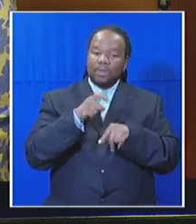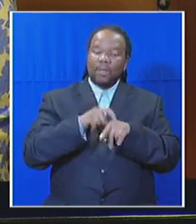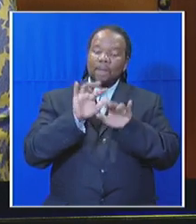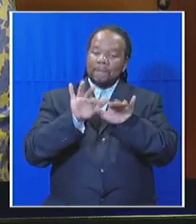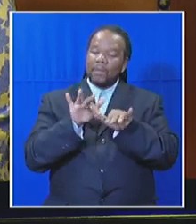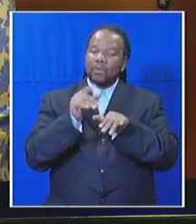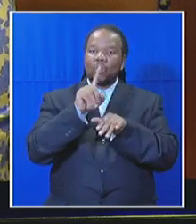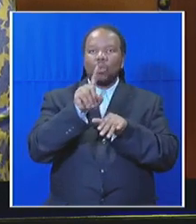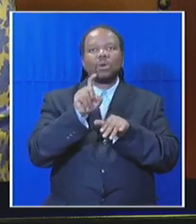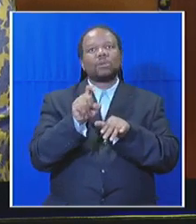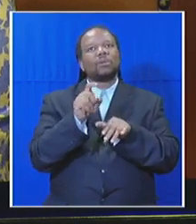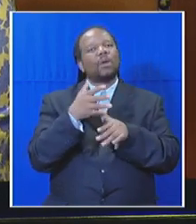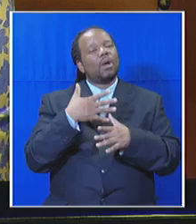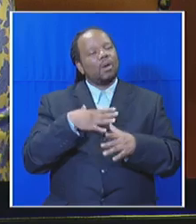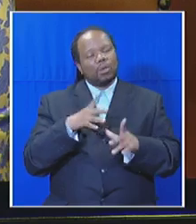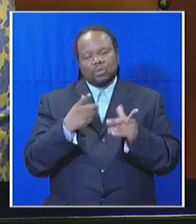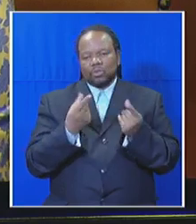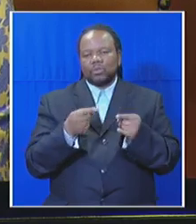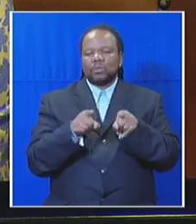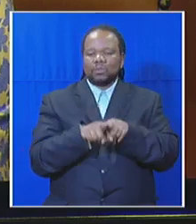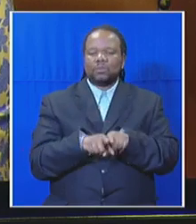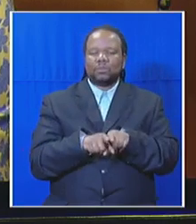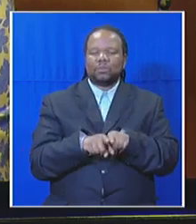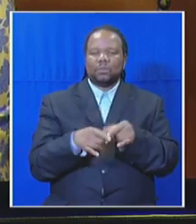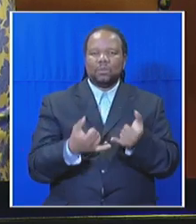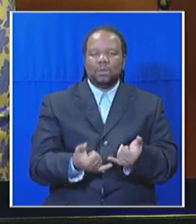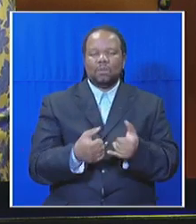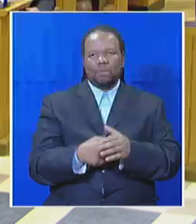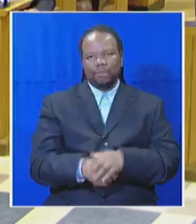And that's what I wish to do now.